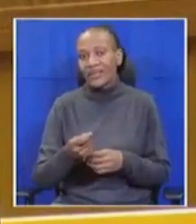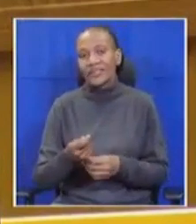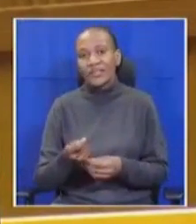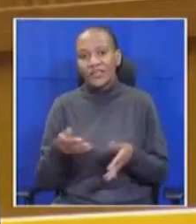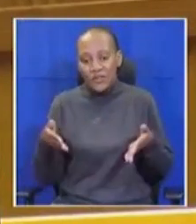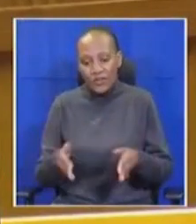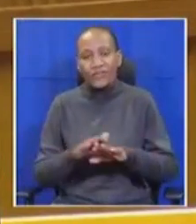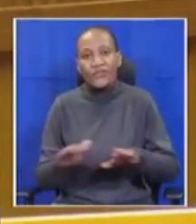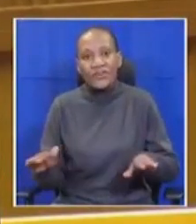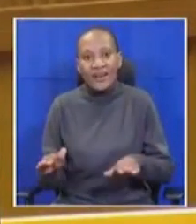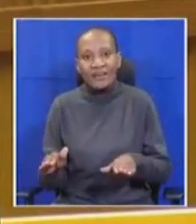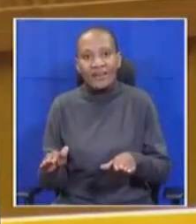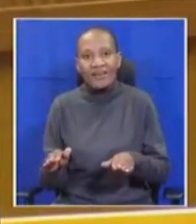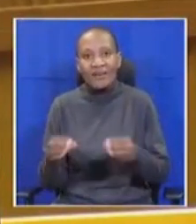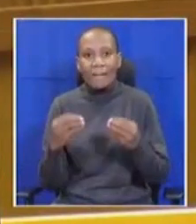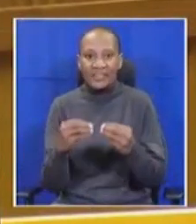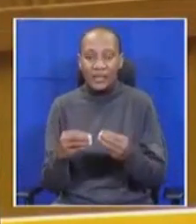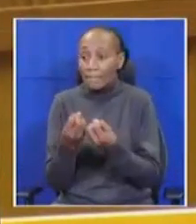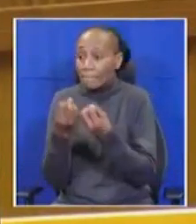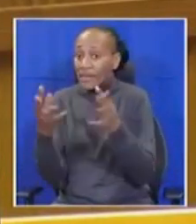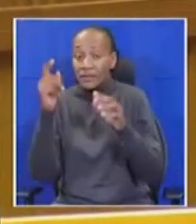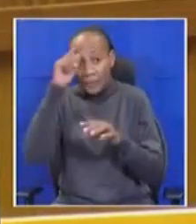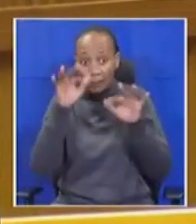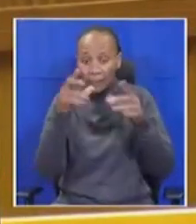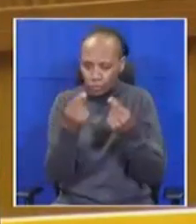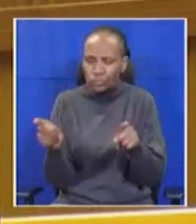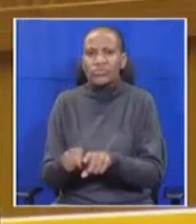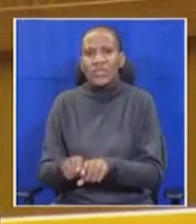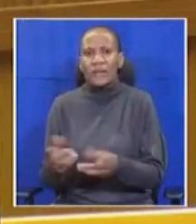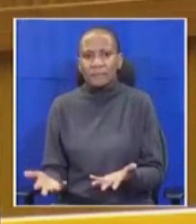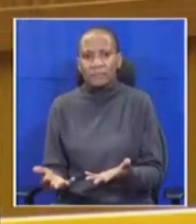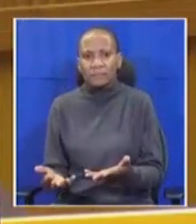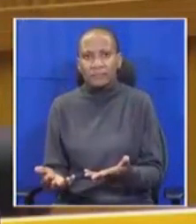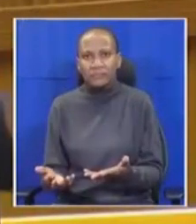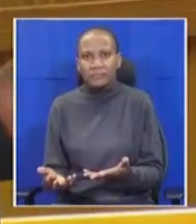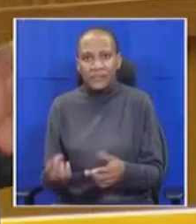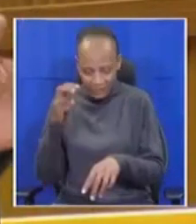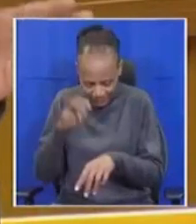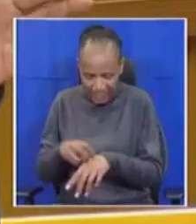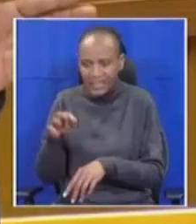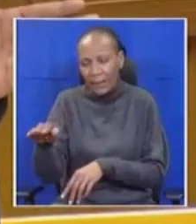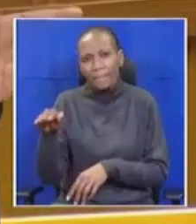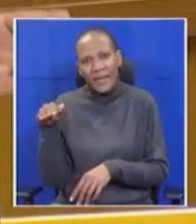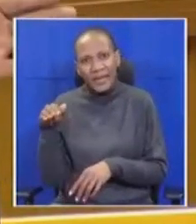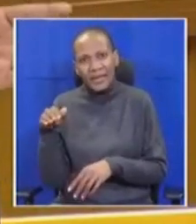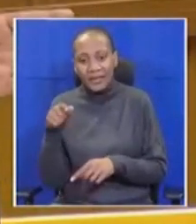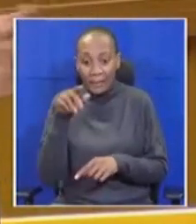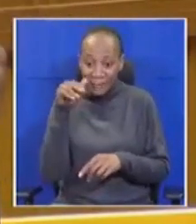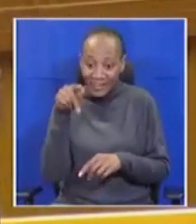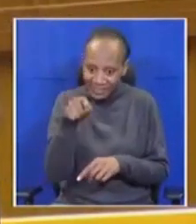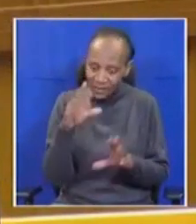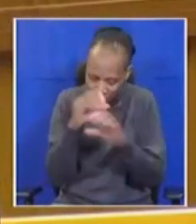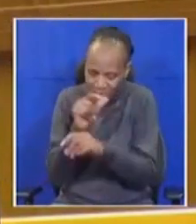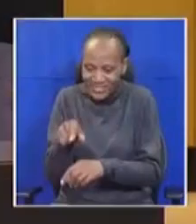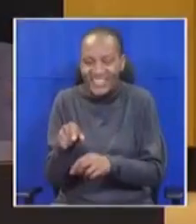facility, and many of us as black people do that. There is also a need for a bank that will be focused on things